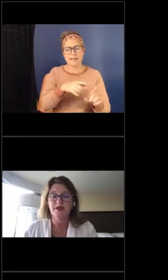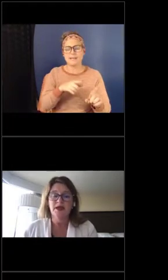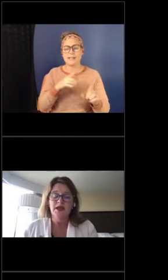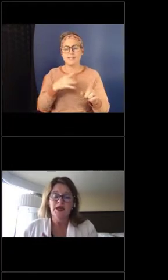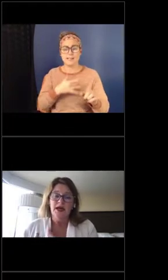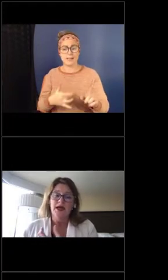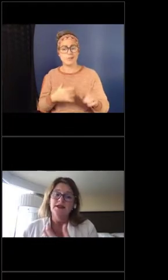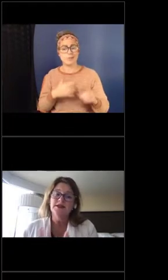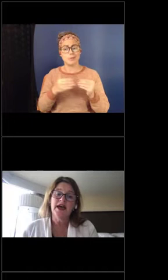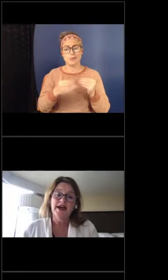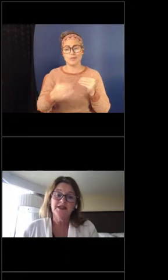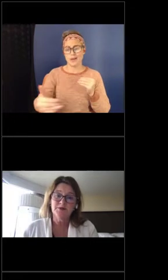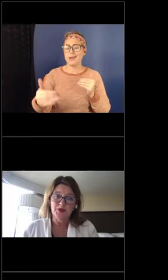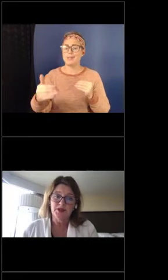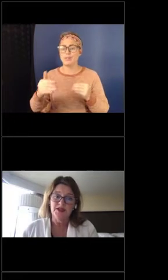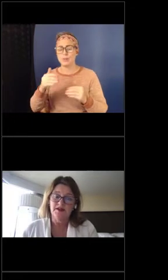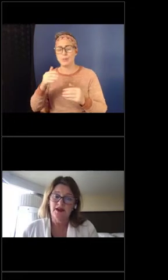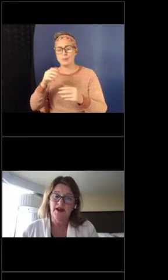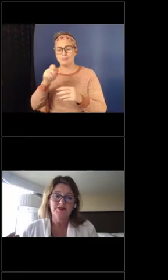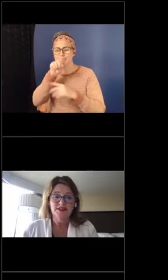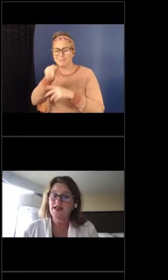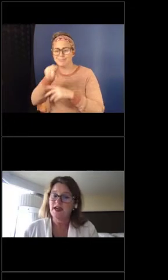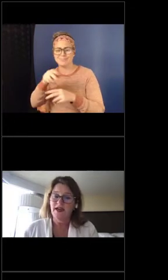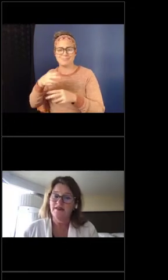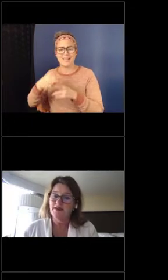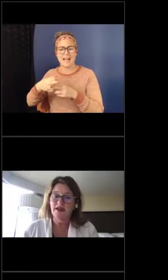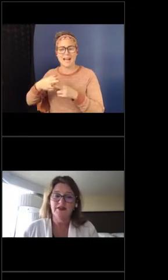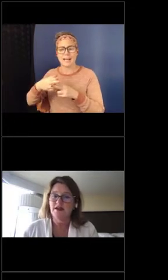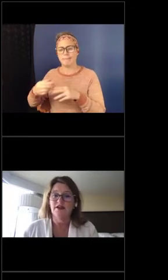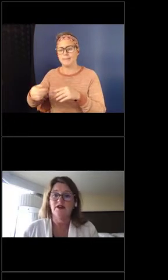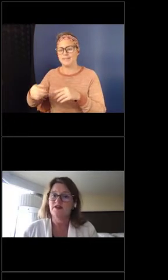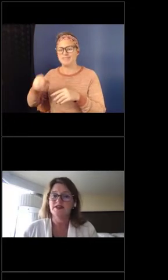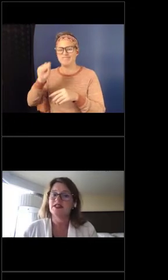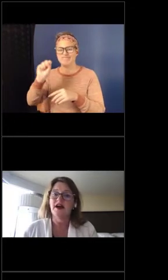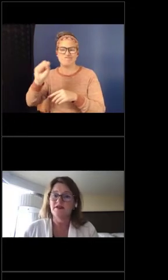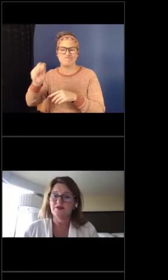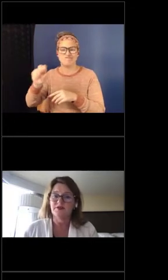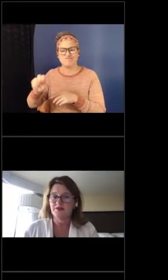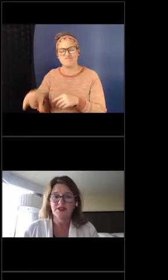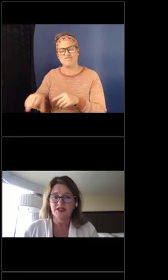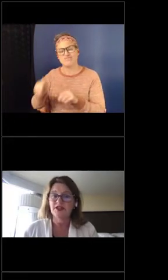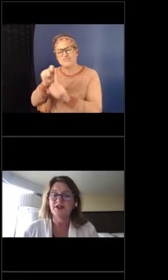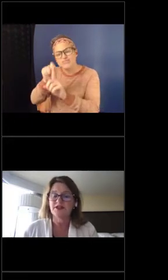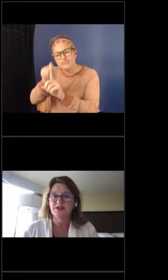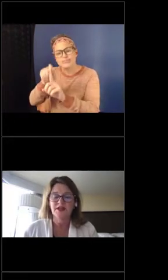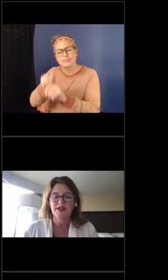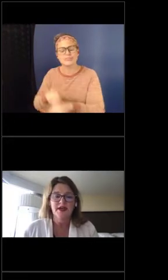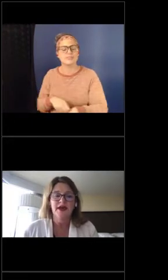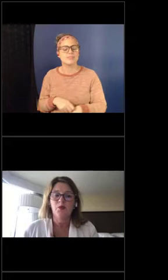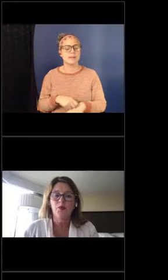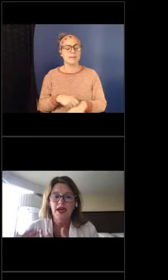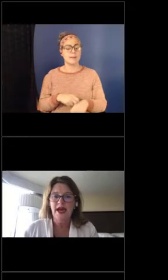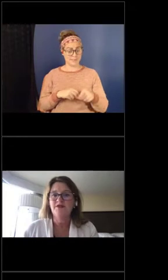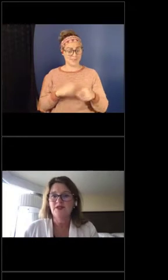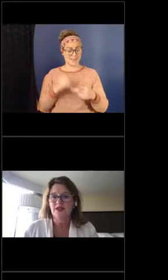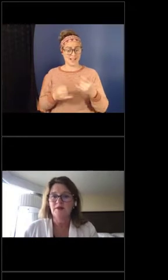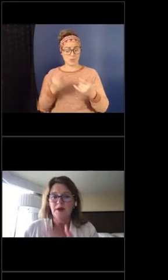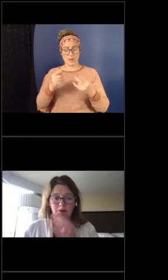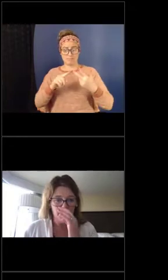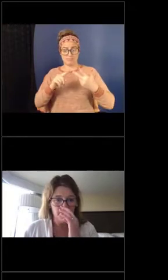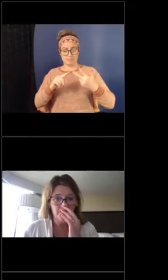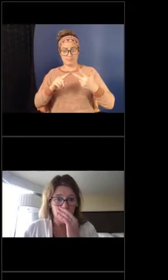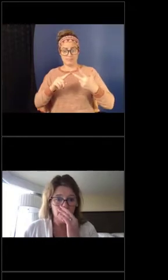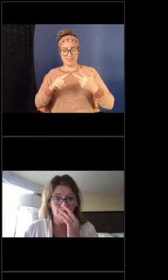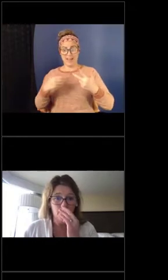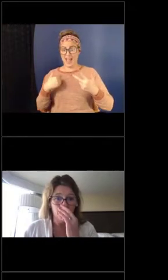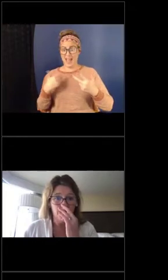-calling. And this last bullet, I have to say, I think I've had it on this slide for 15 years, that we have to